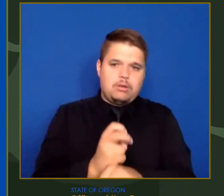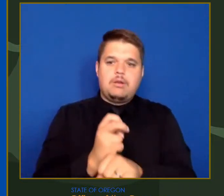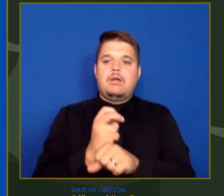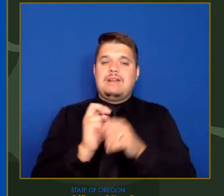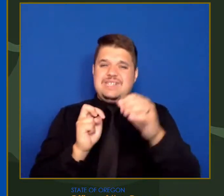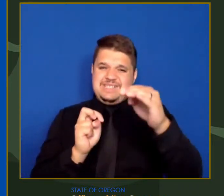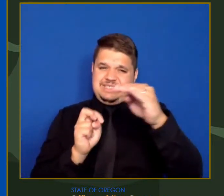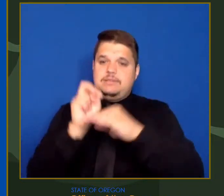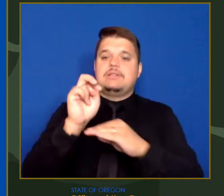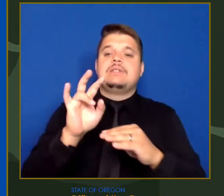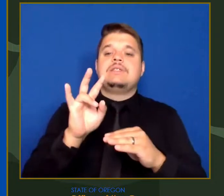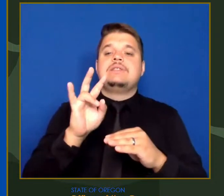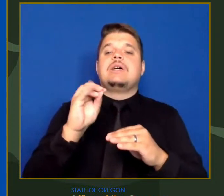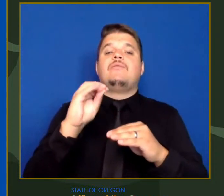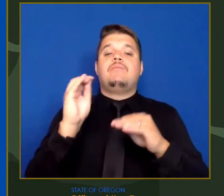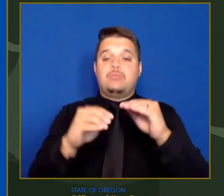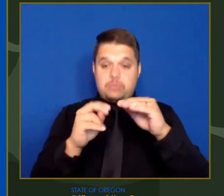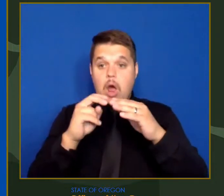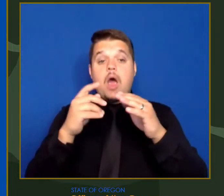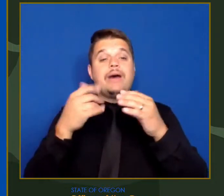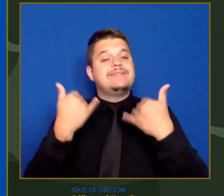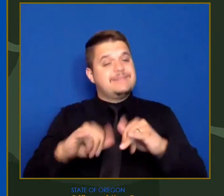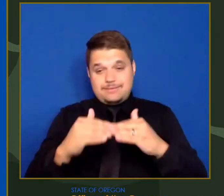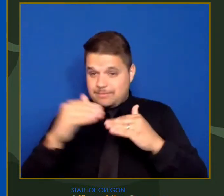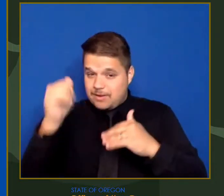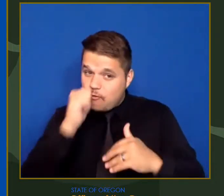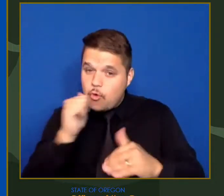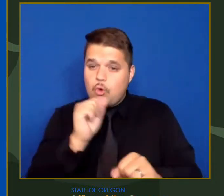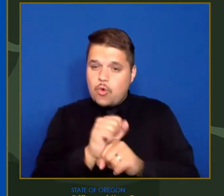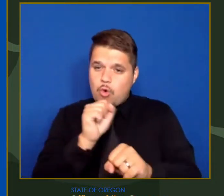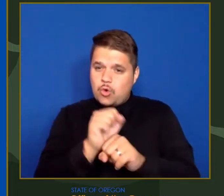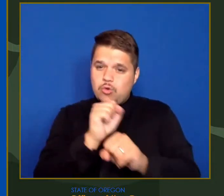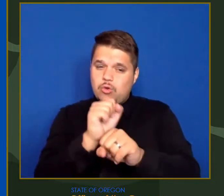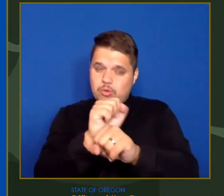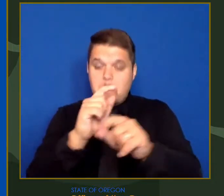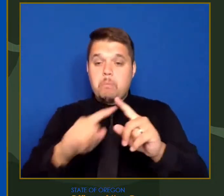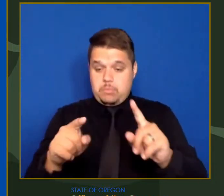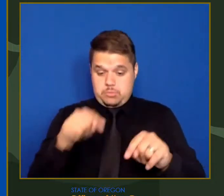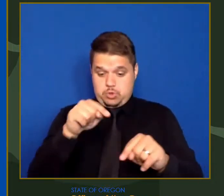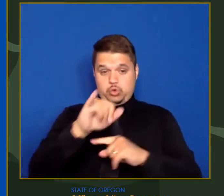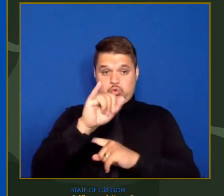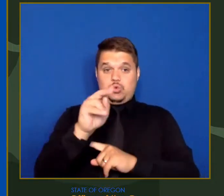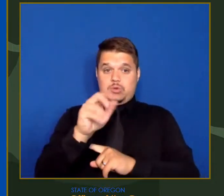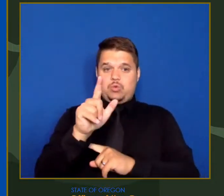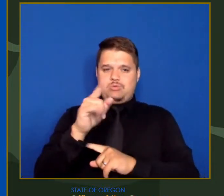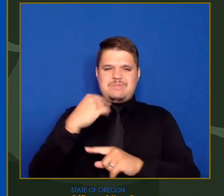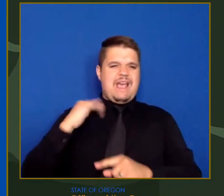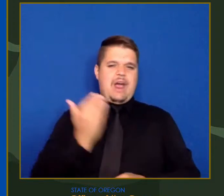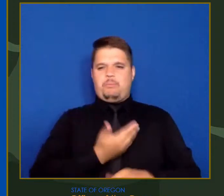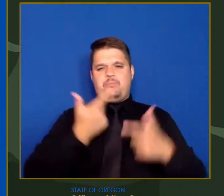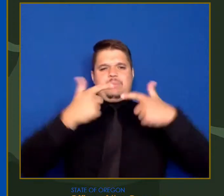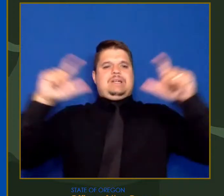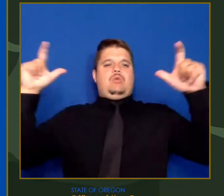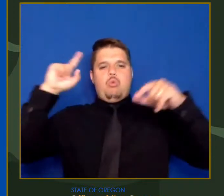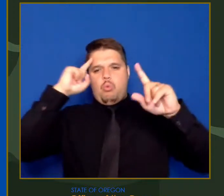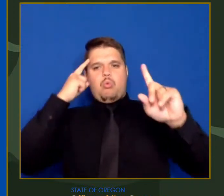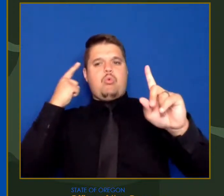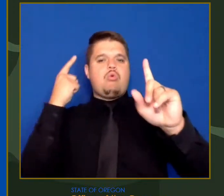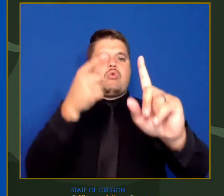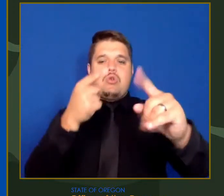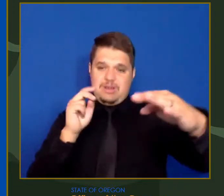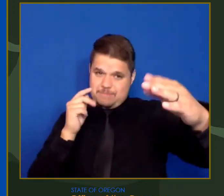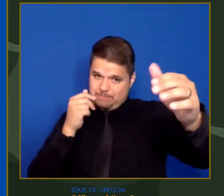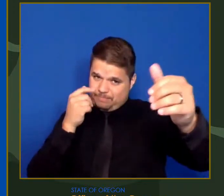to 70%. That June 21st date is what our model calls for if we